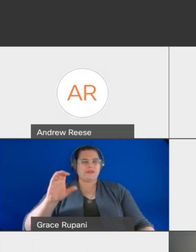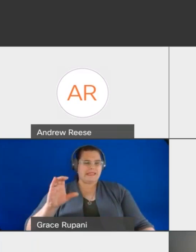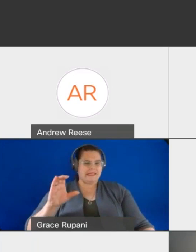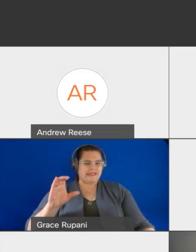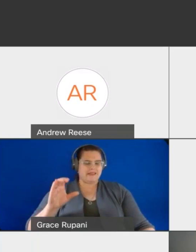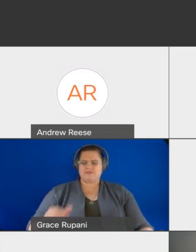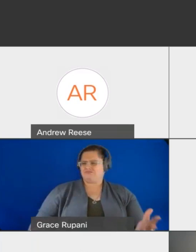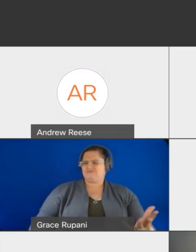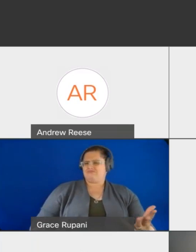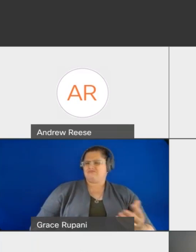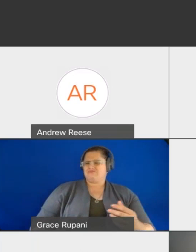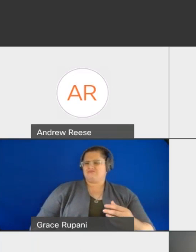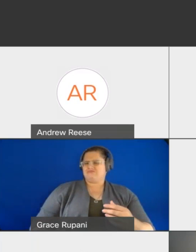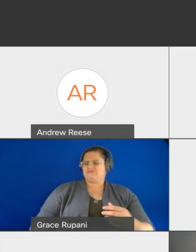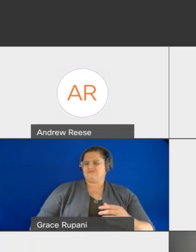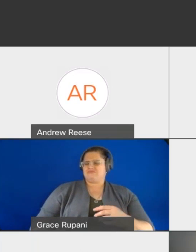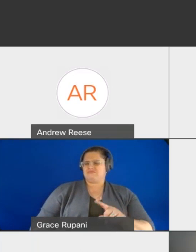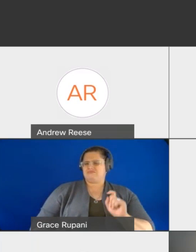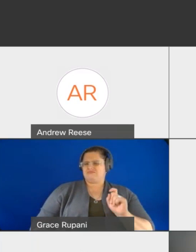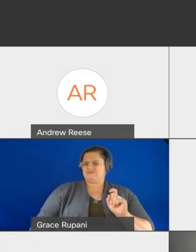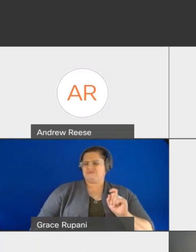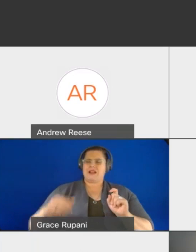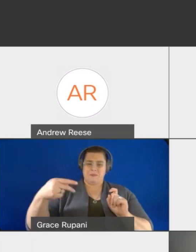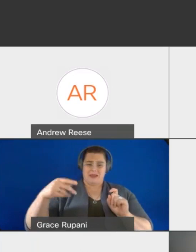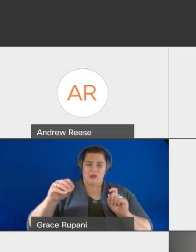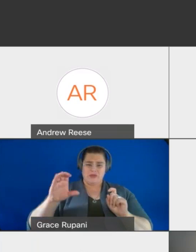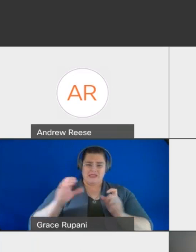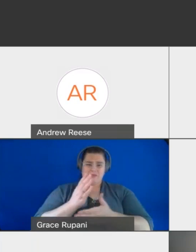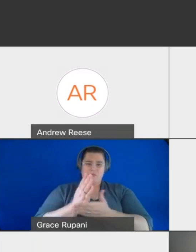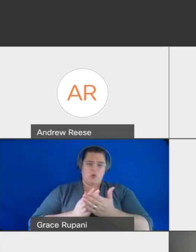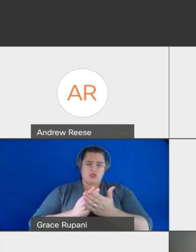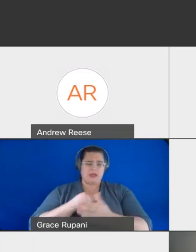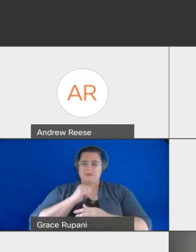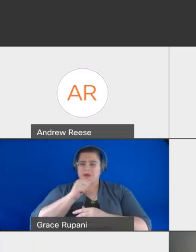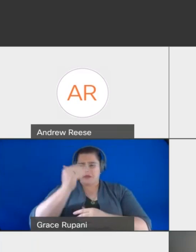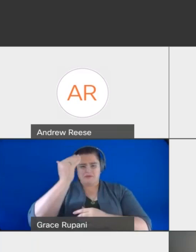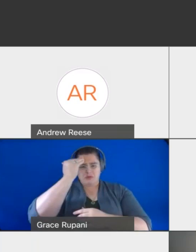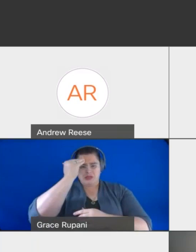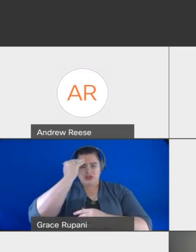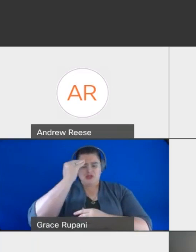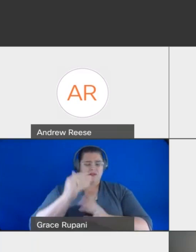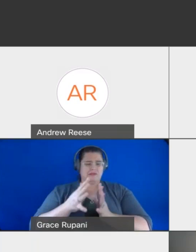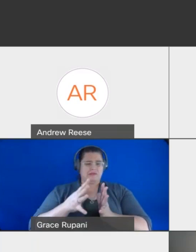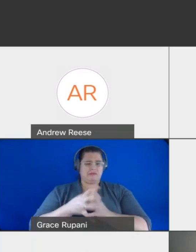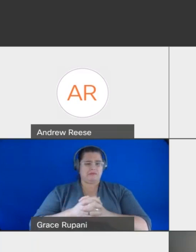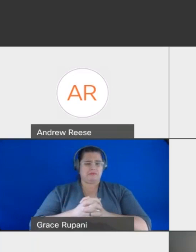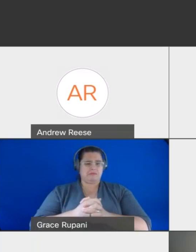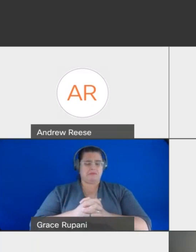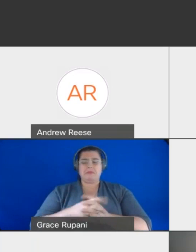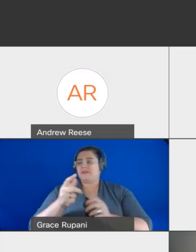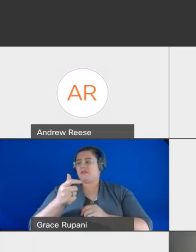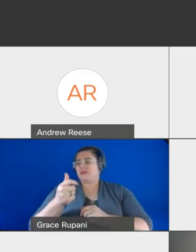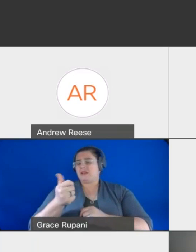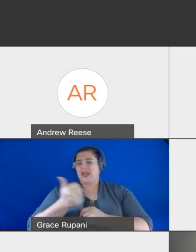MCIS. And so if there is anyone who understands what that question refers